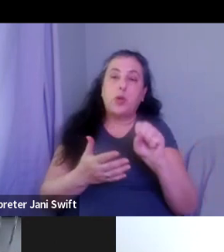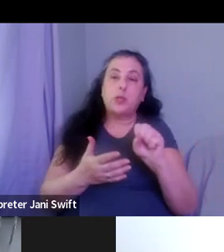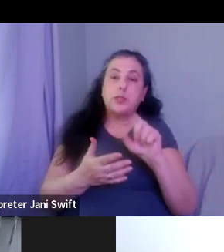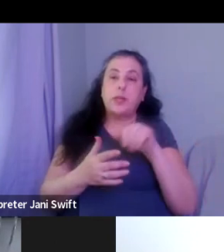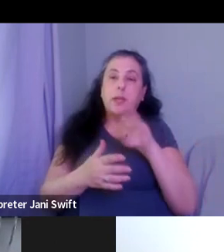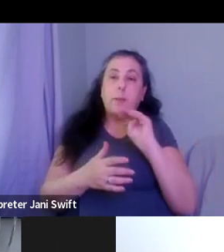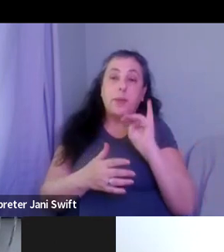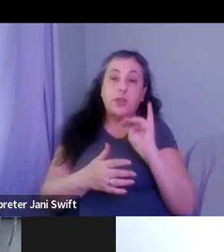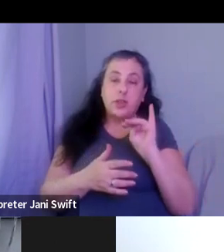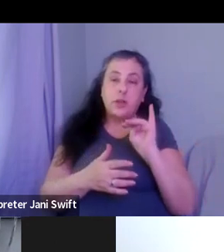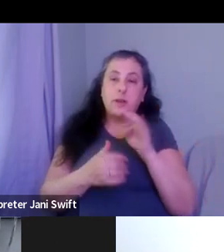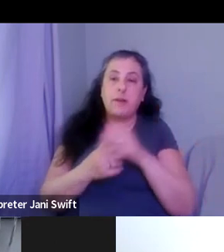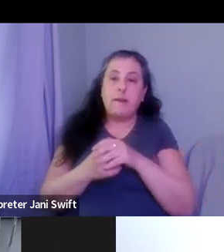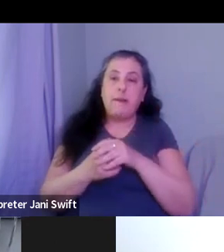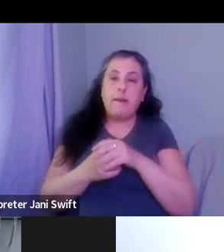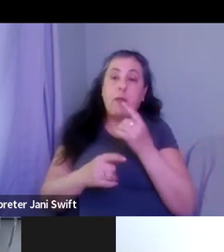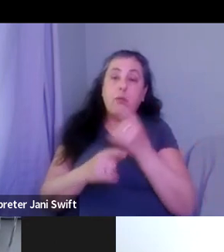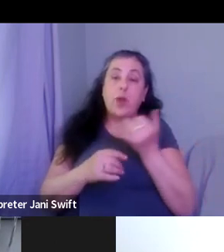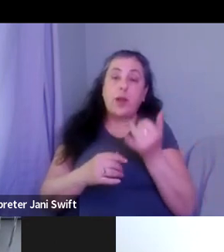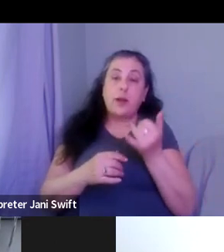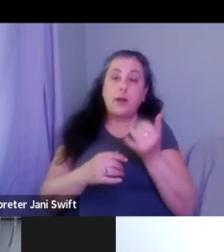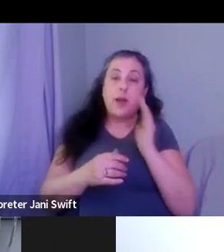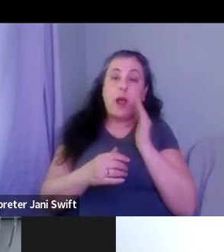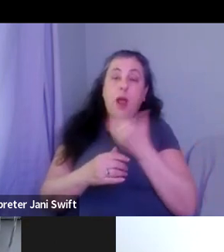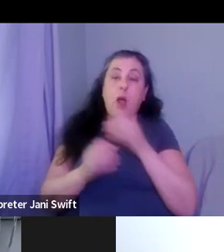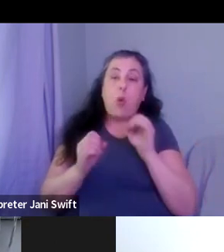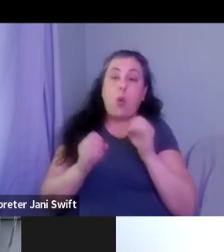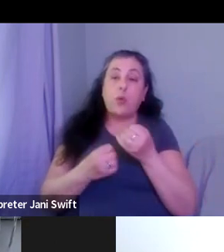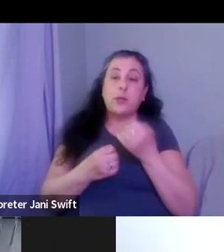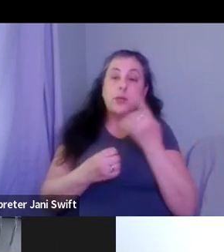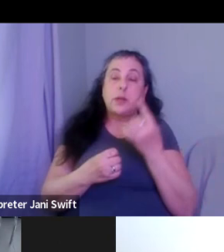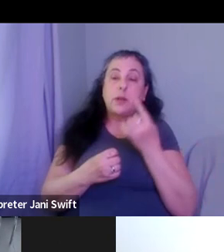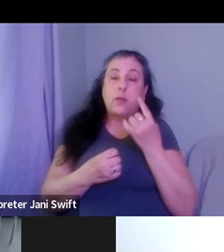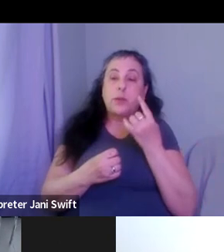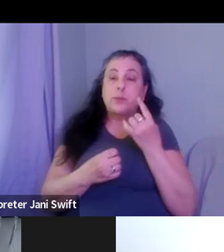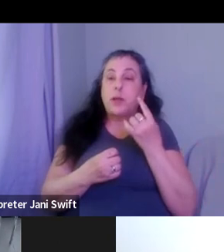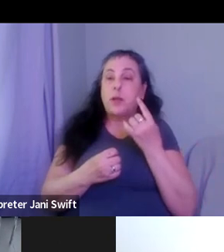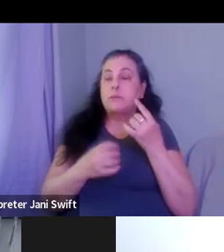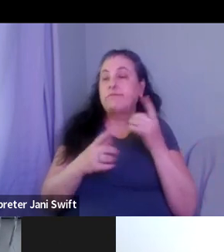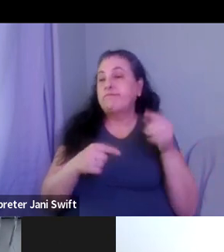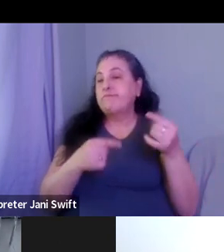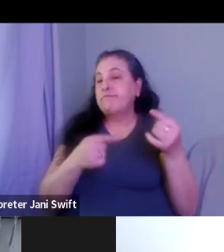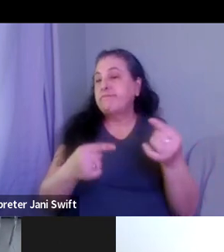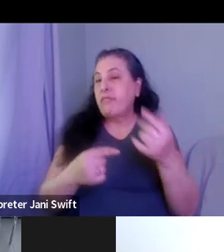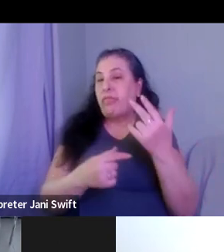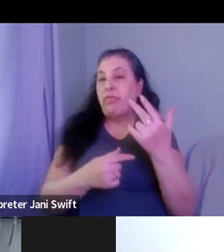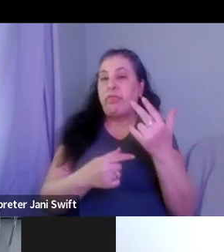Michigan. Right now, our organization has always been, over the last 3